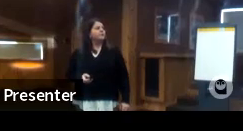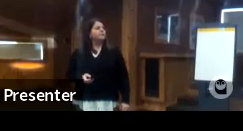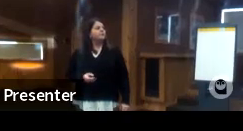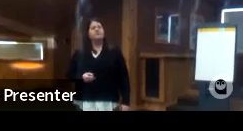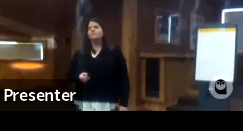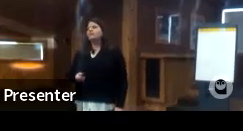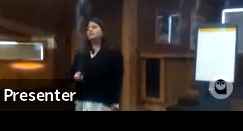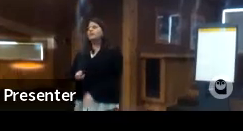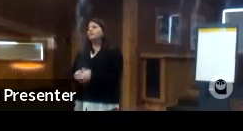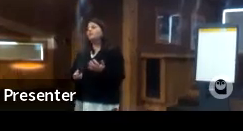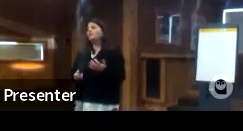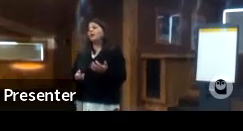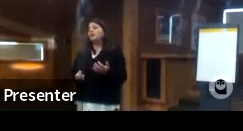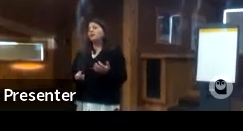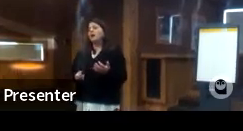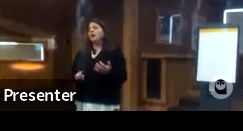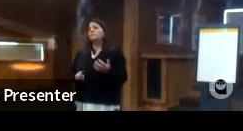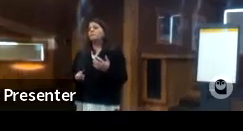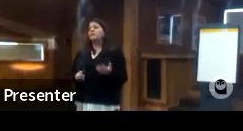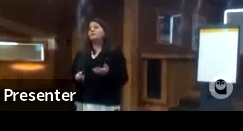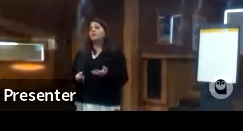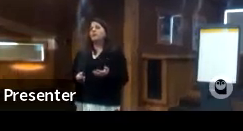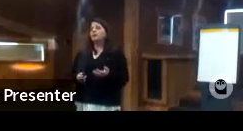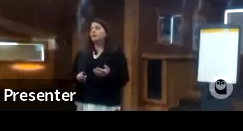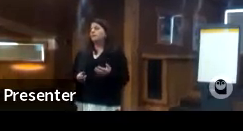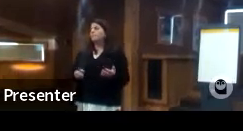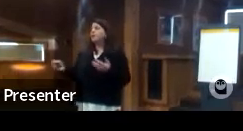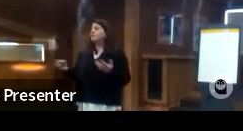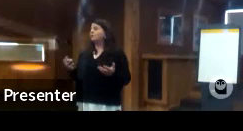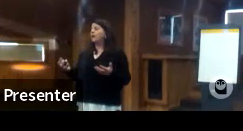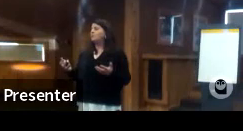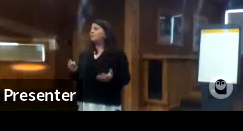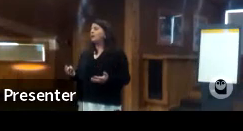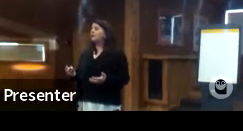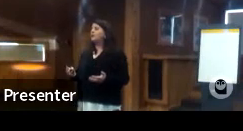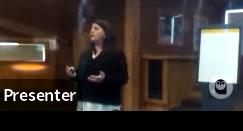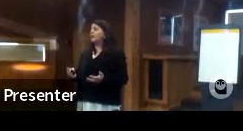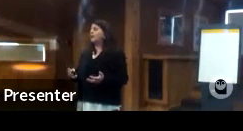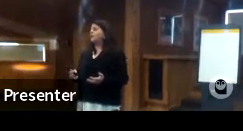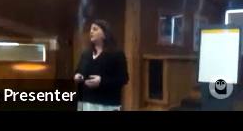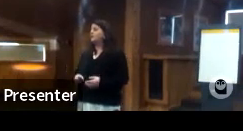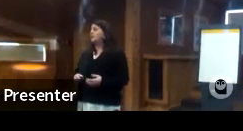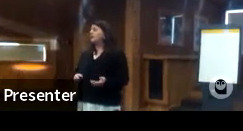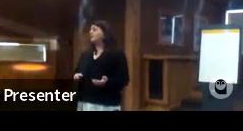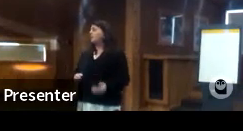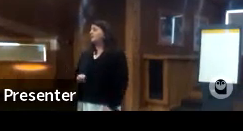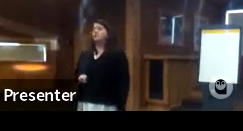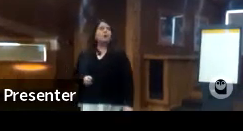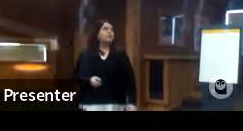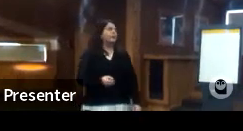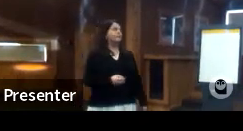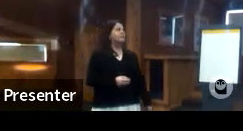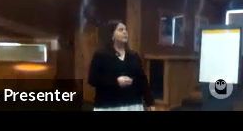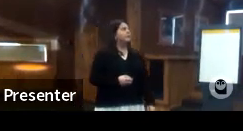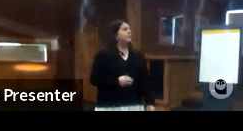some examples. These are some things that you may consider possible game, depending on your case, of topics